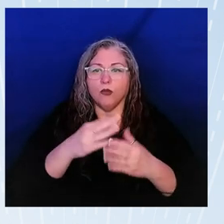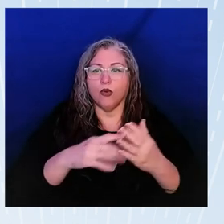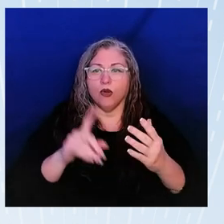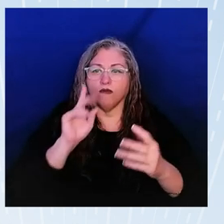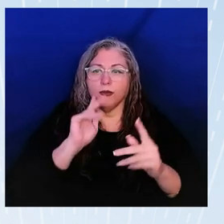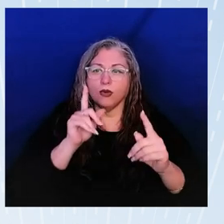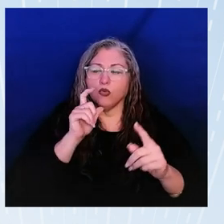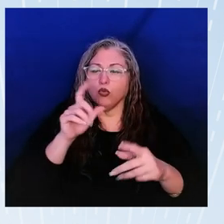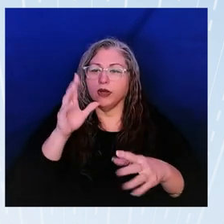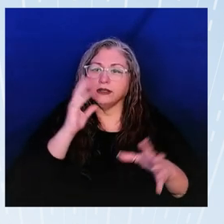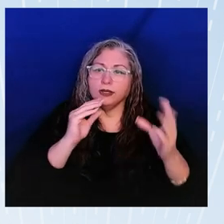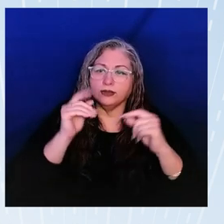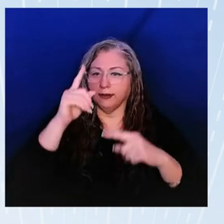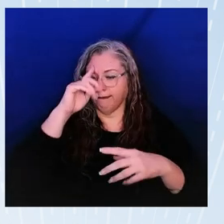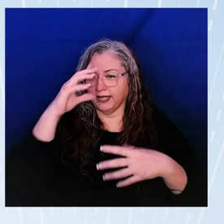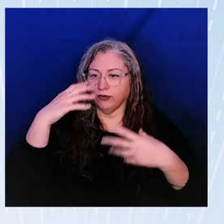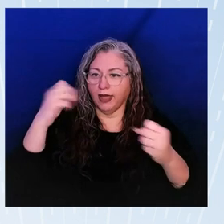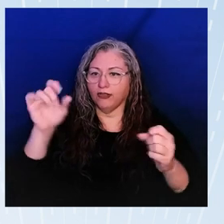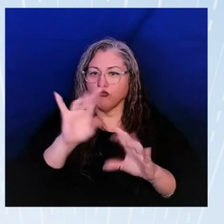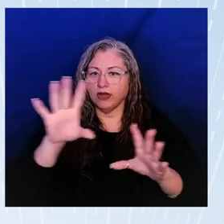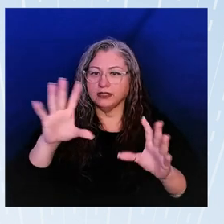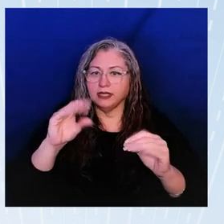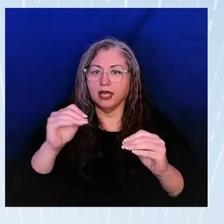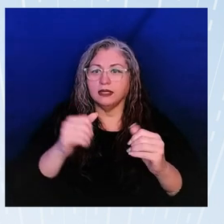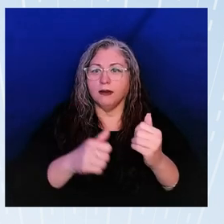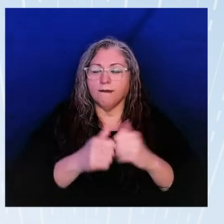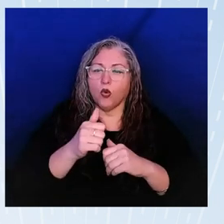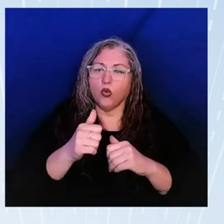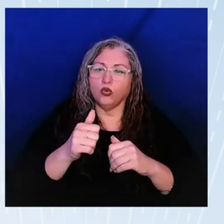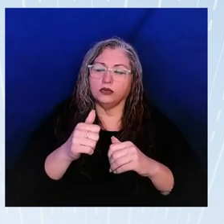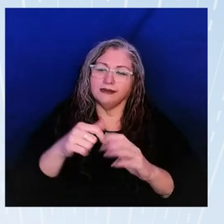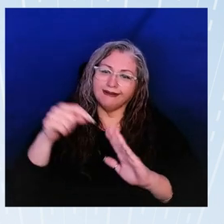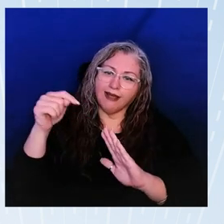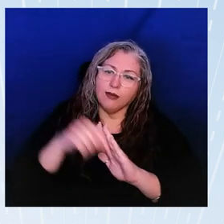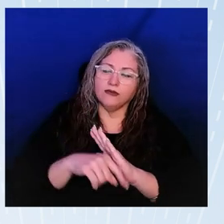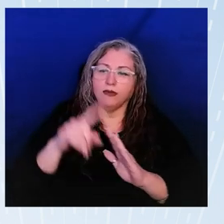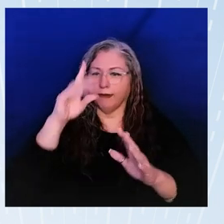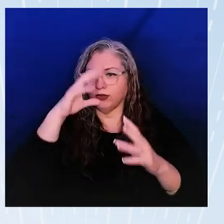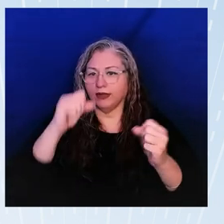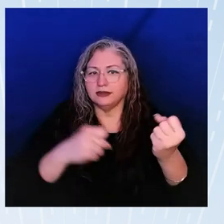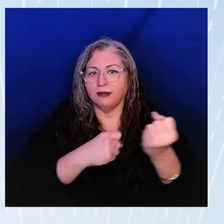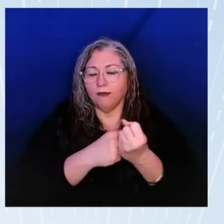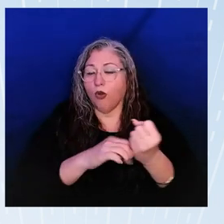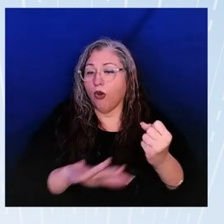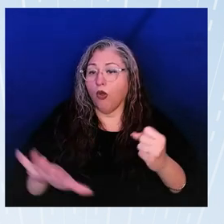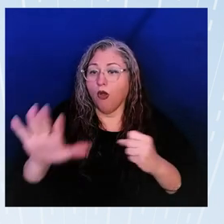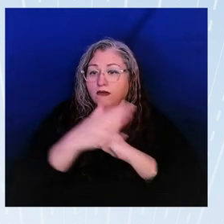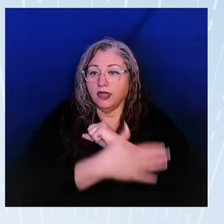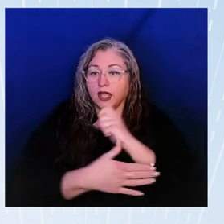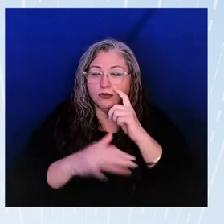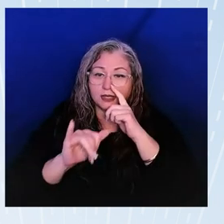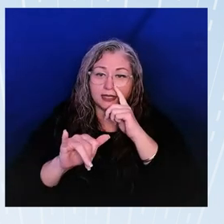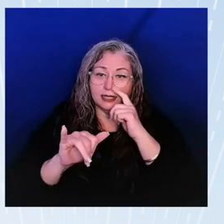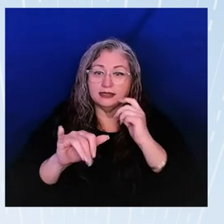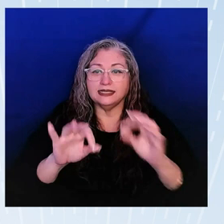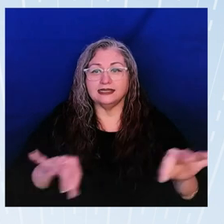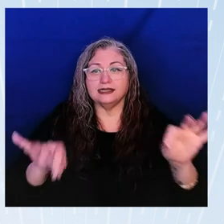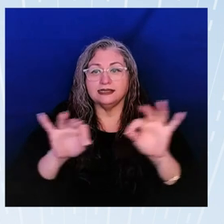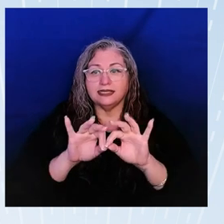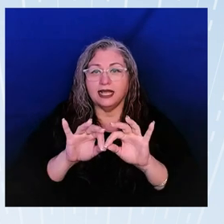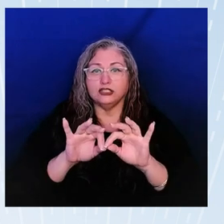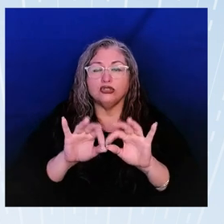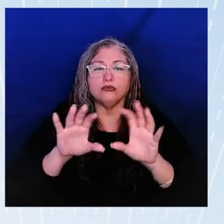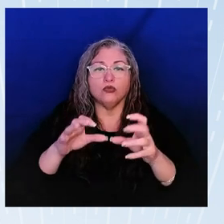mental health crisis and offers the most comprehensive mental health support in the country. It is an essential tool for all